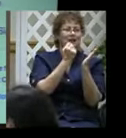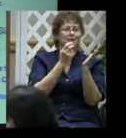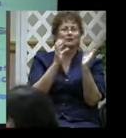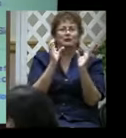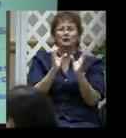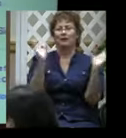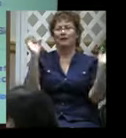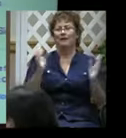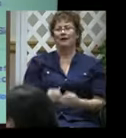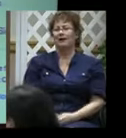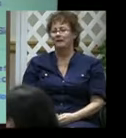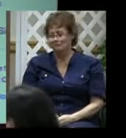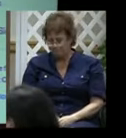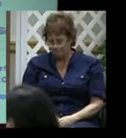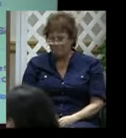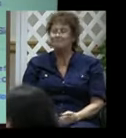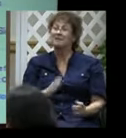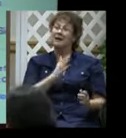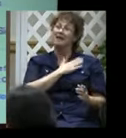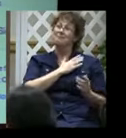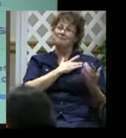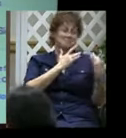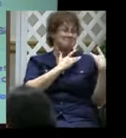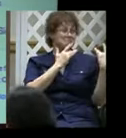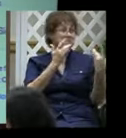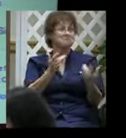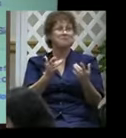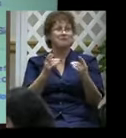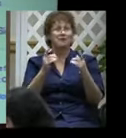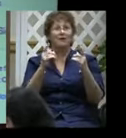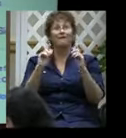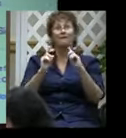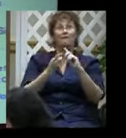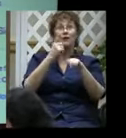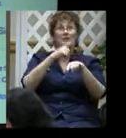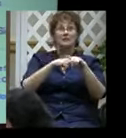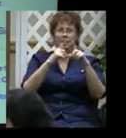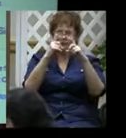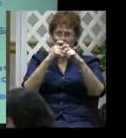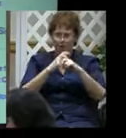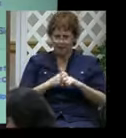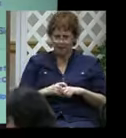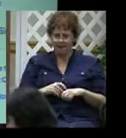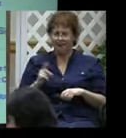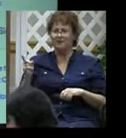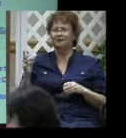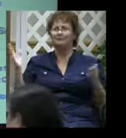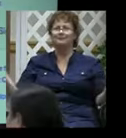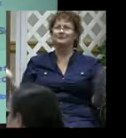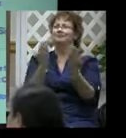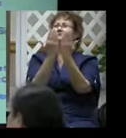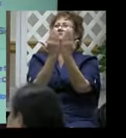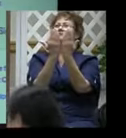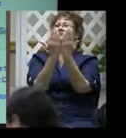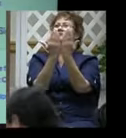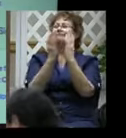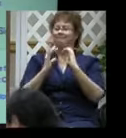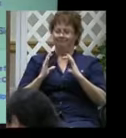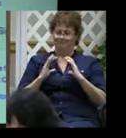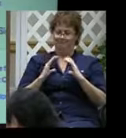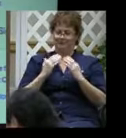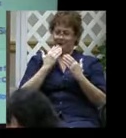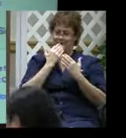but this is a typical document that's really complex to do the first time, but on this one it became, you know, it was a